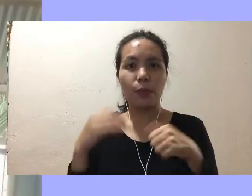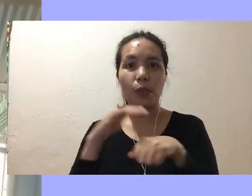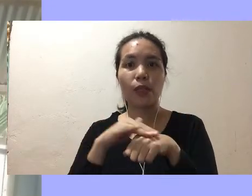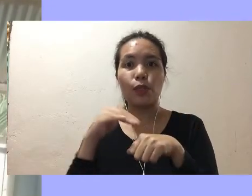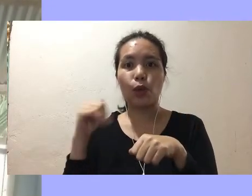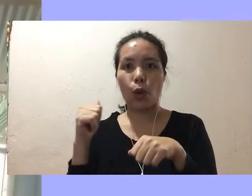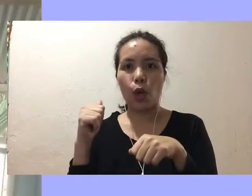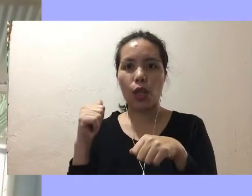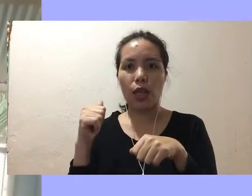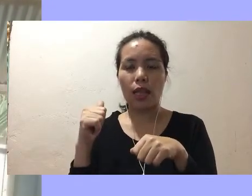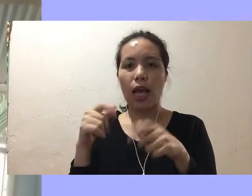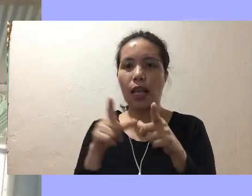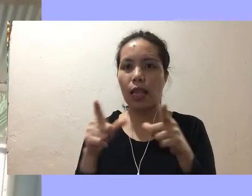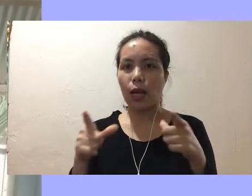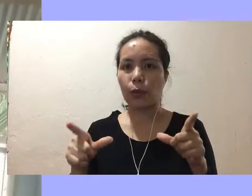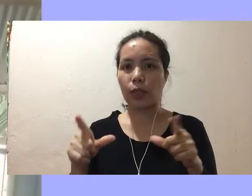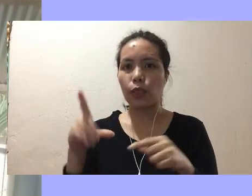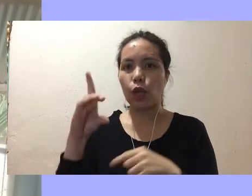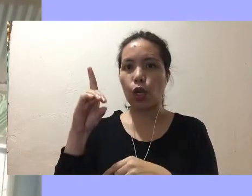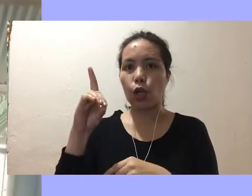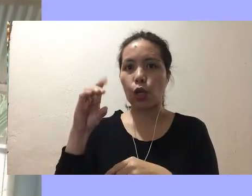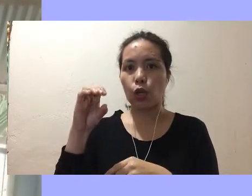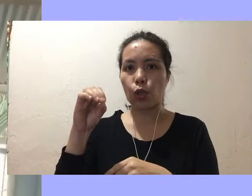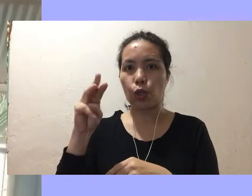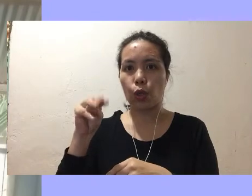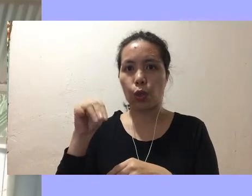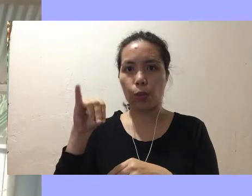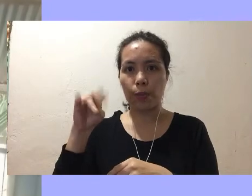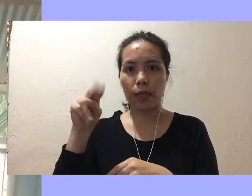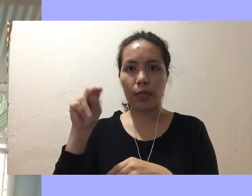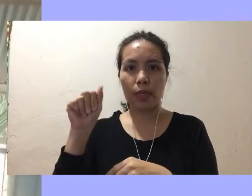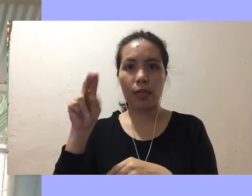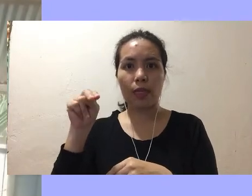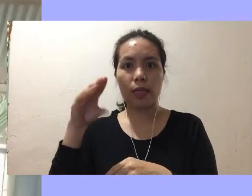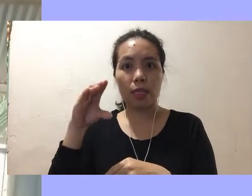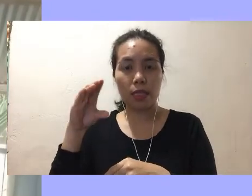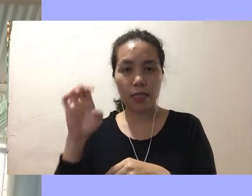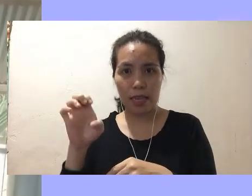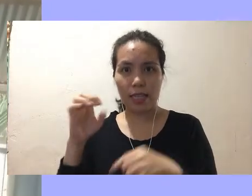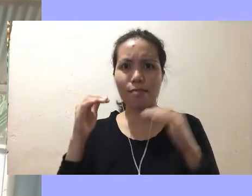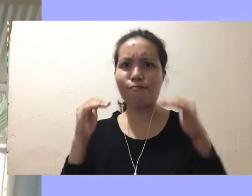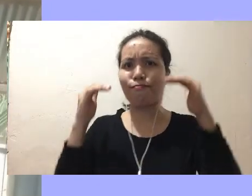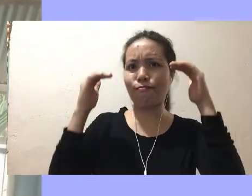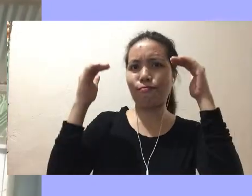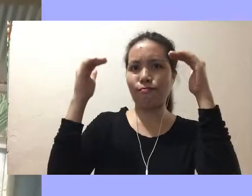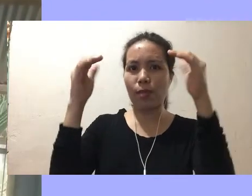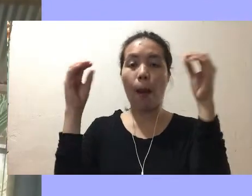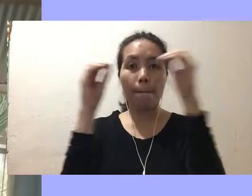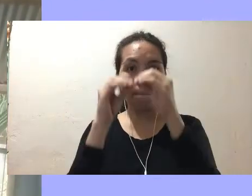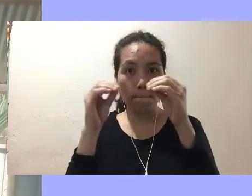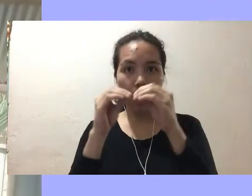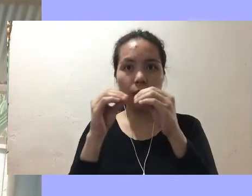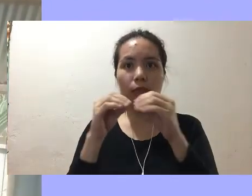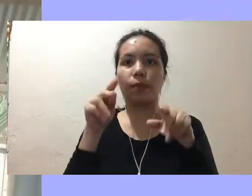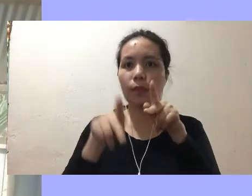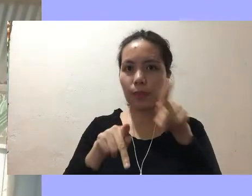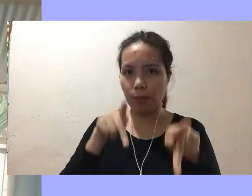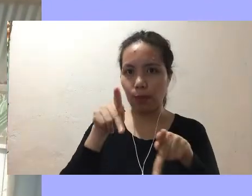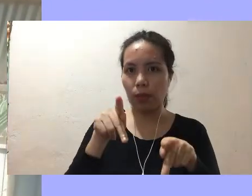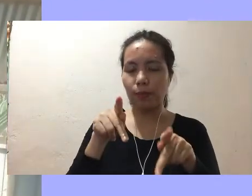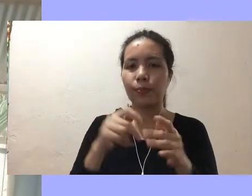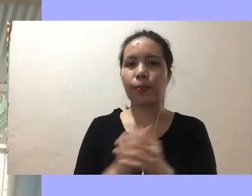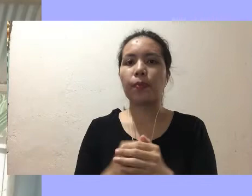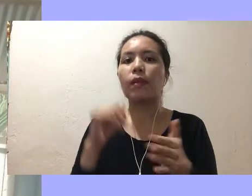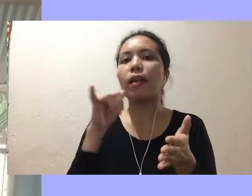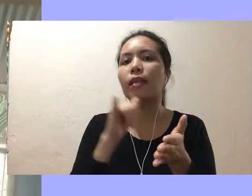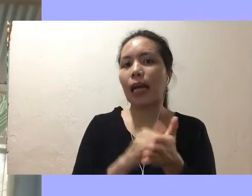there is what we call language dominance among bilingual students or bilingual people